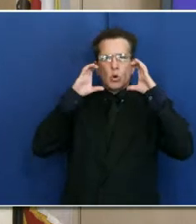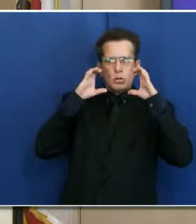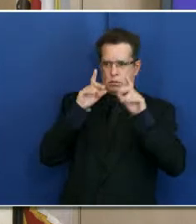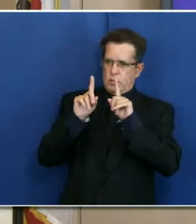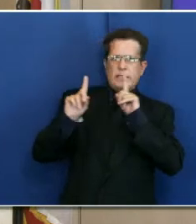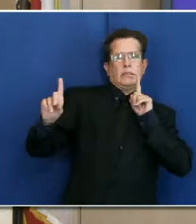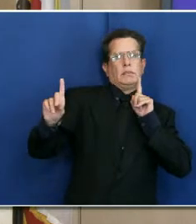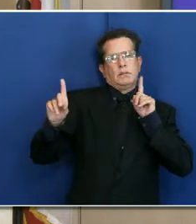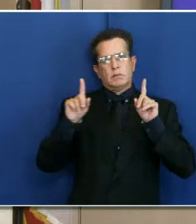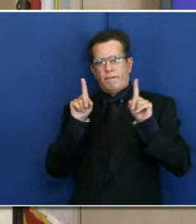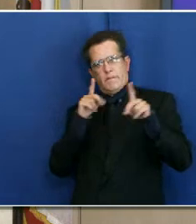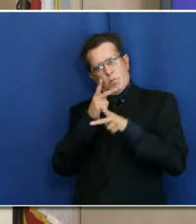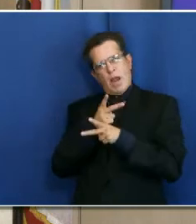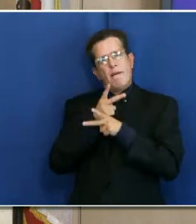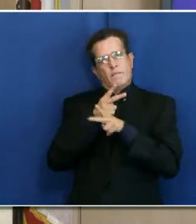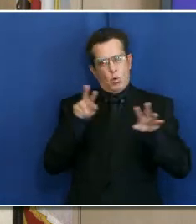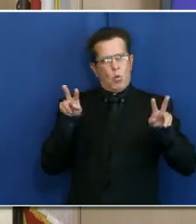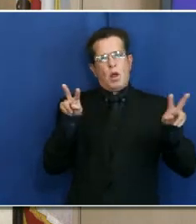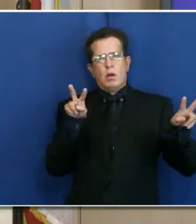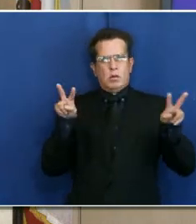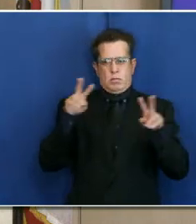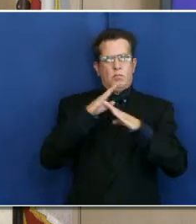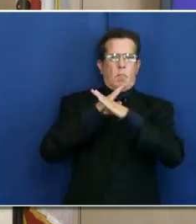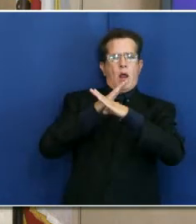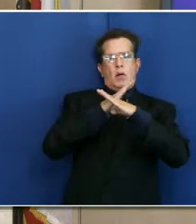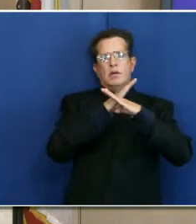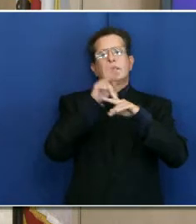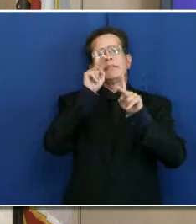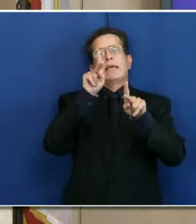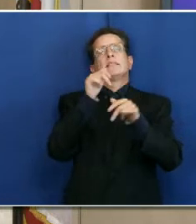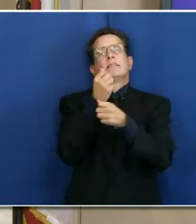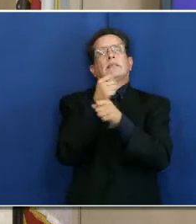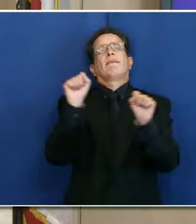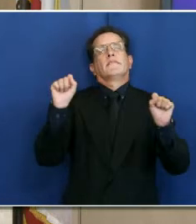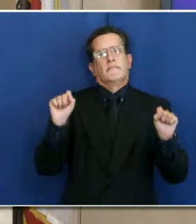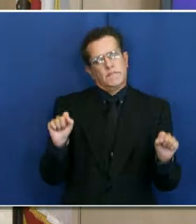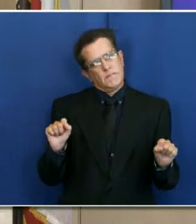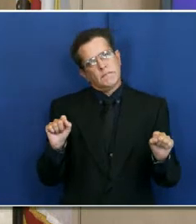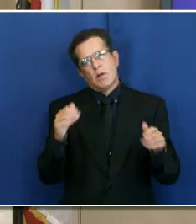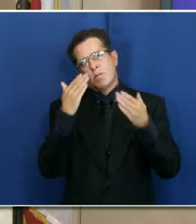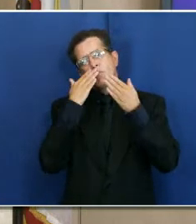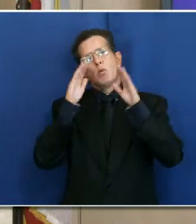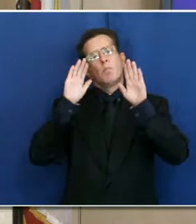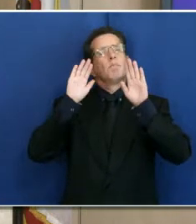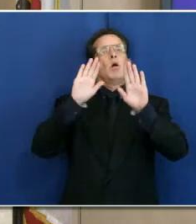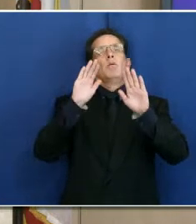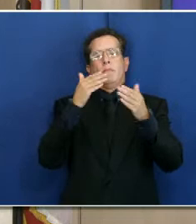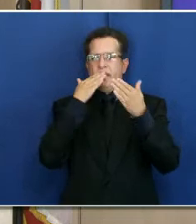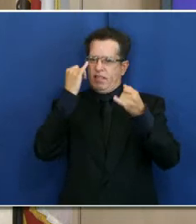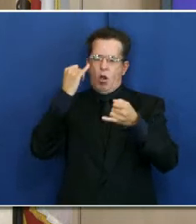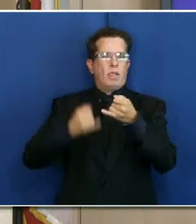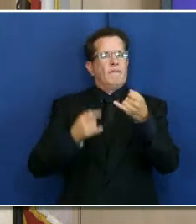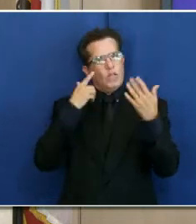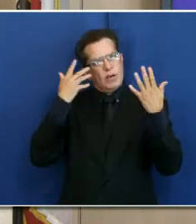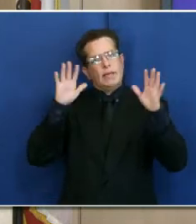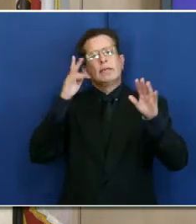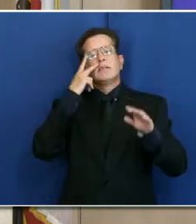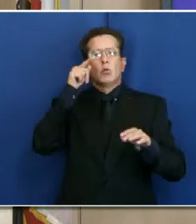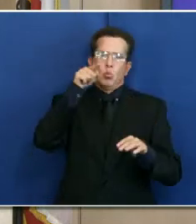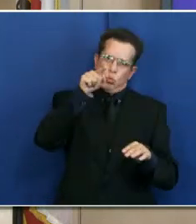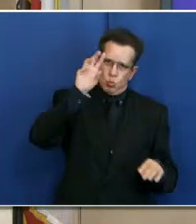social distancing, and to stay safe while you're out there. That concludes it for today. We'll see you on Wednesday.